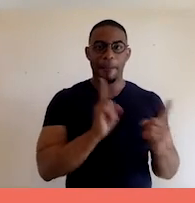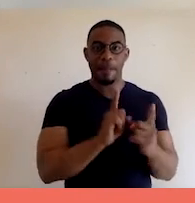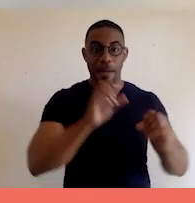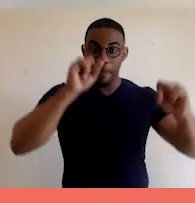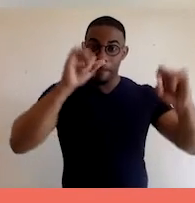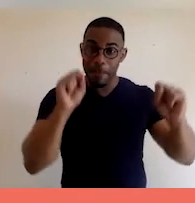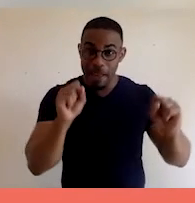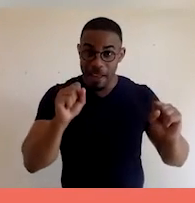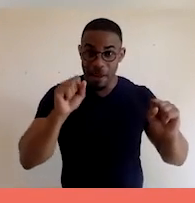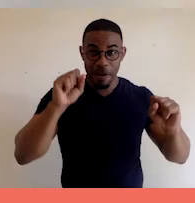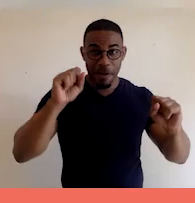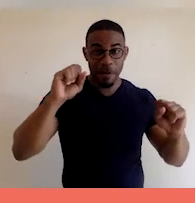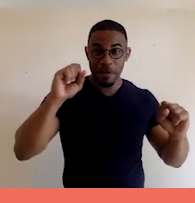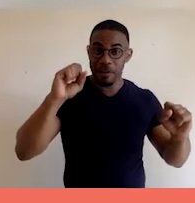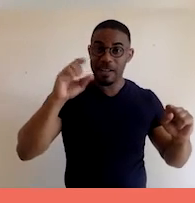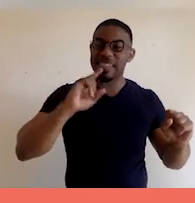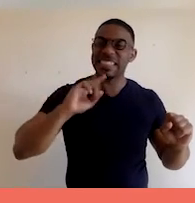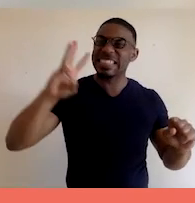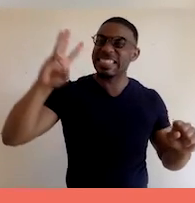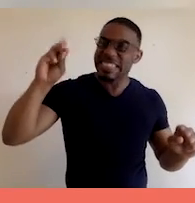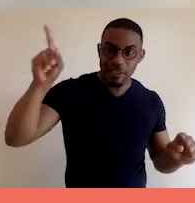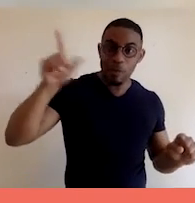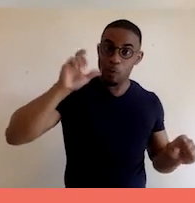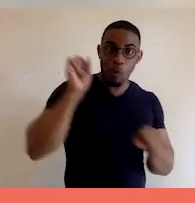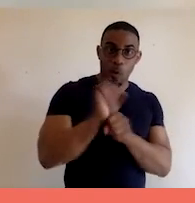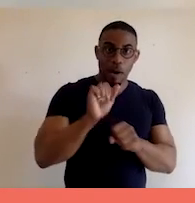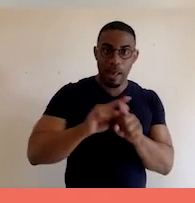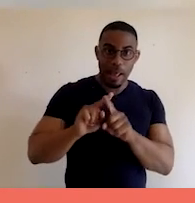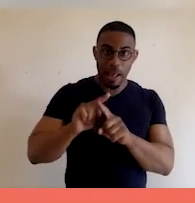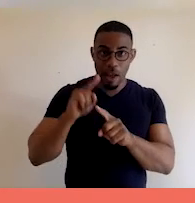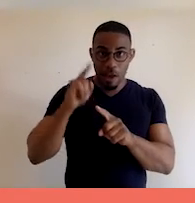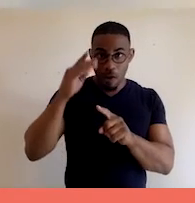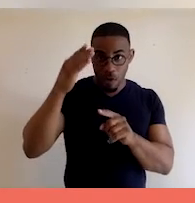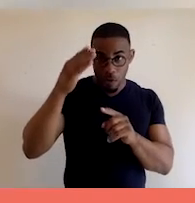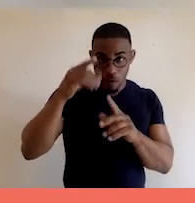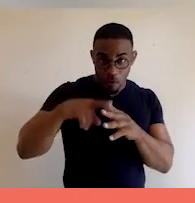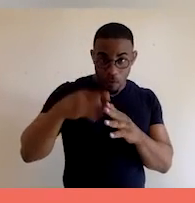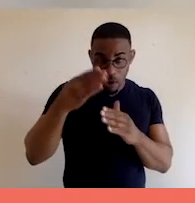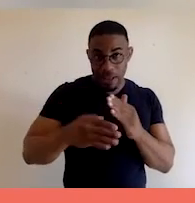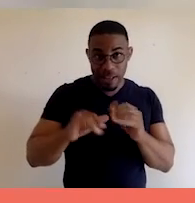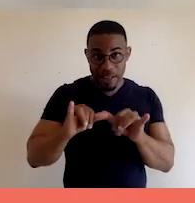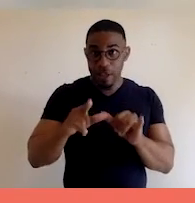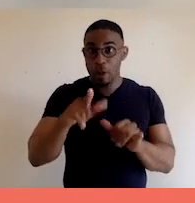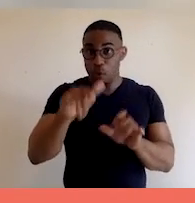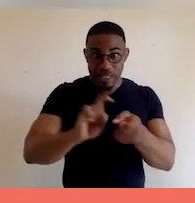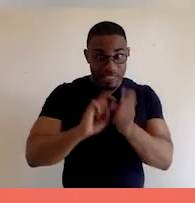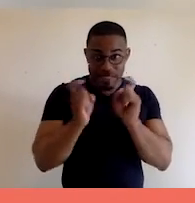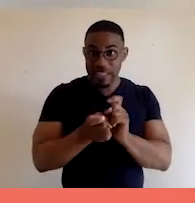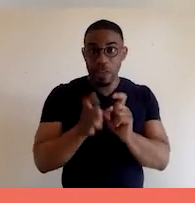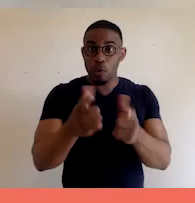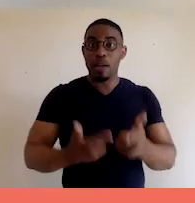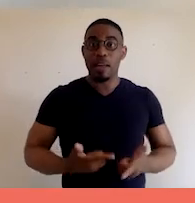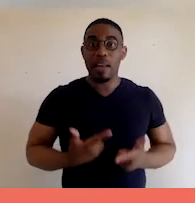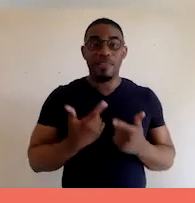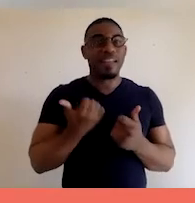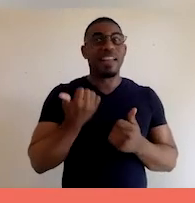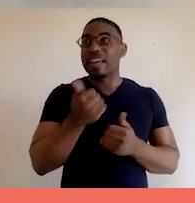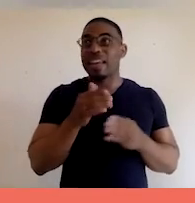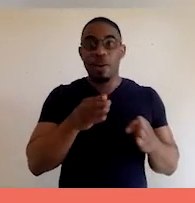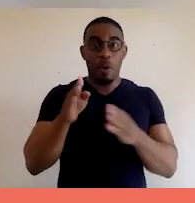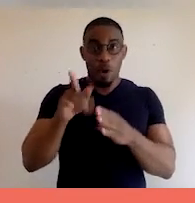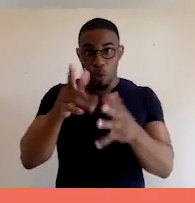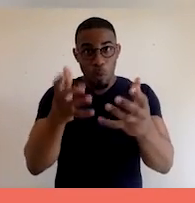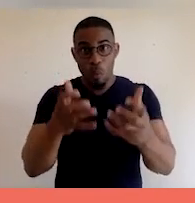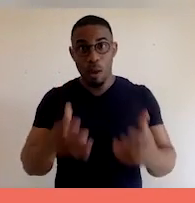amazing, phenomenal 60-year-old who was working as a front-end engineer. You can change your life in any way that